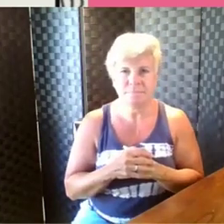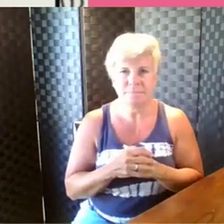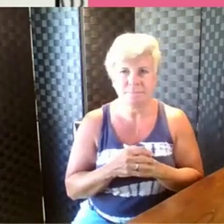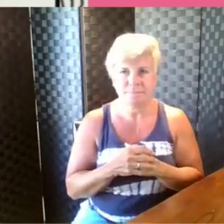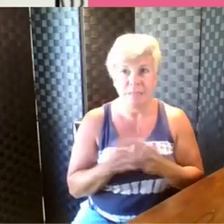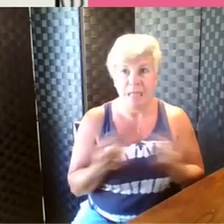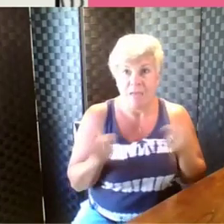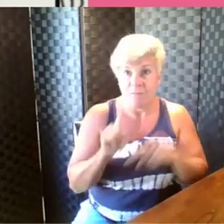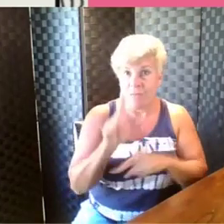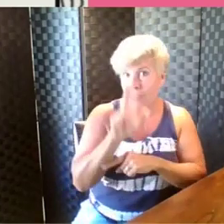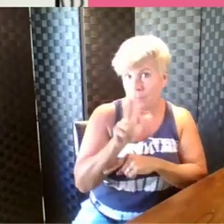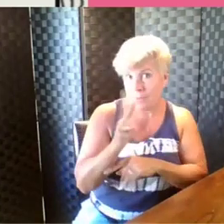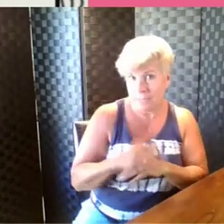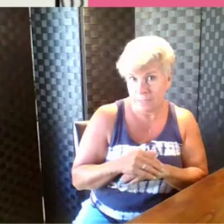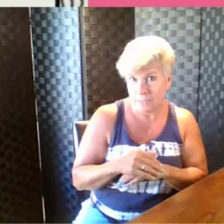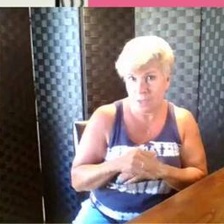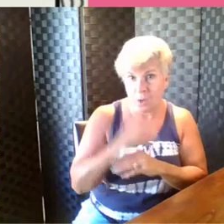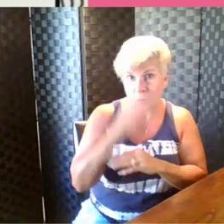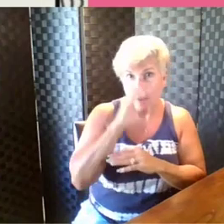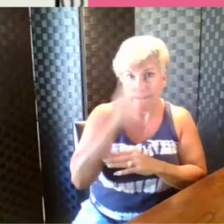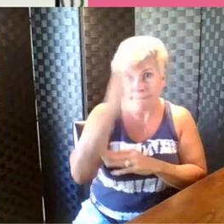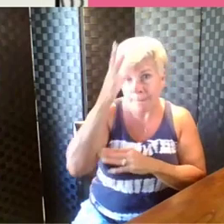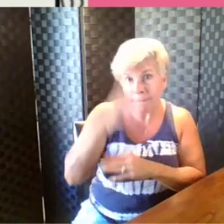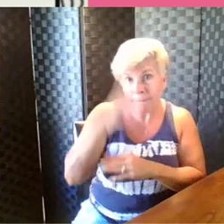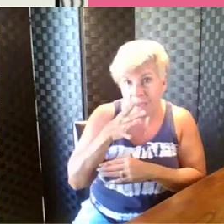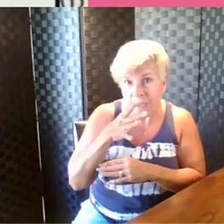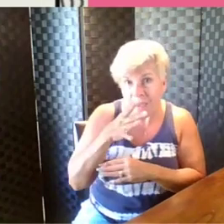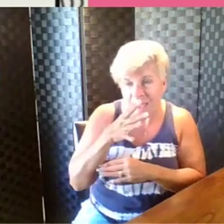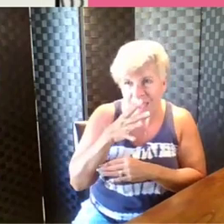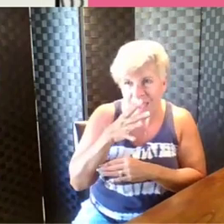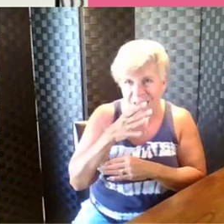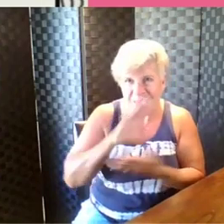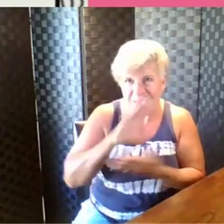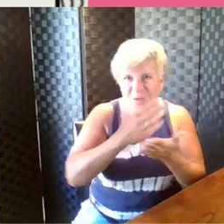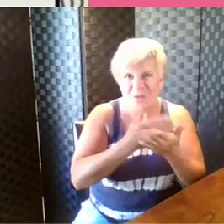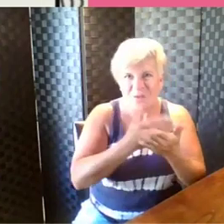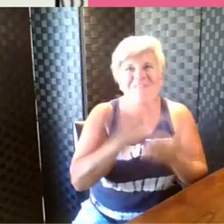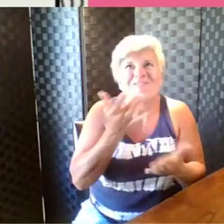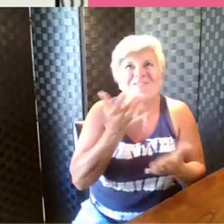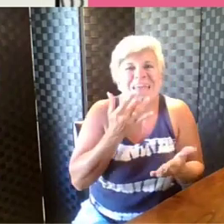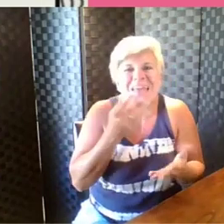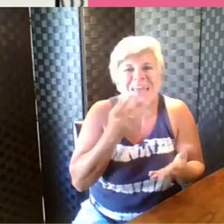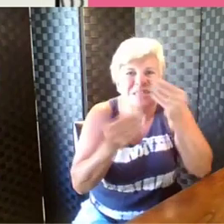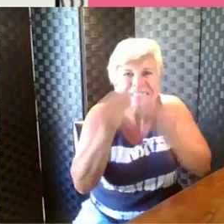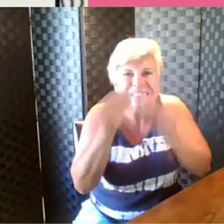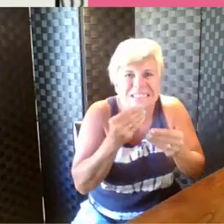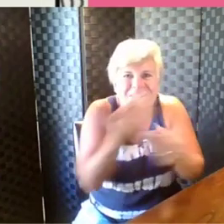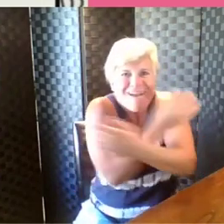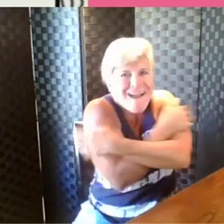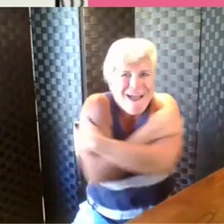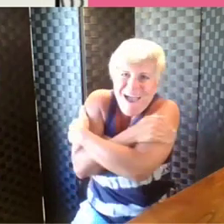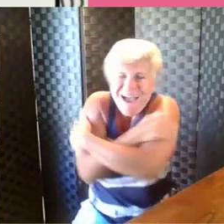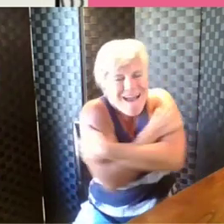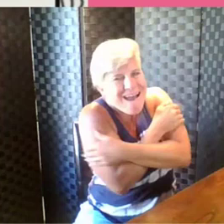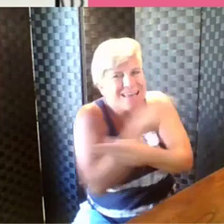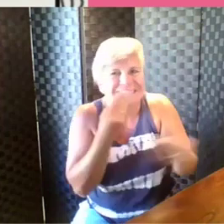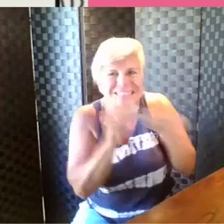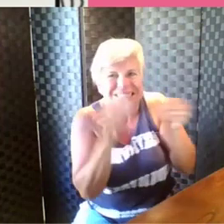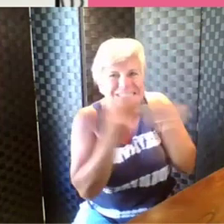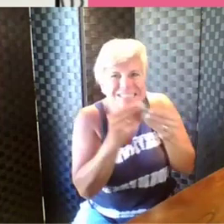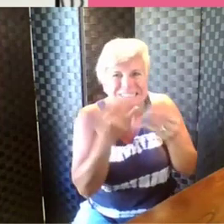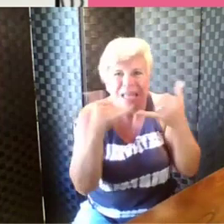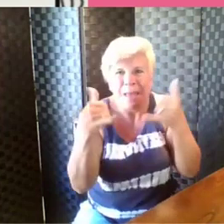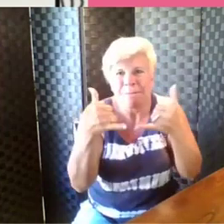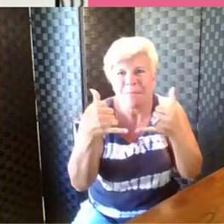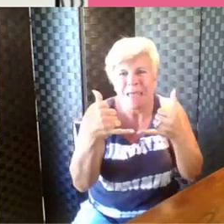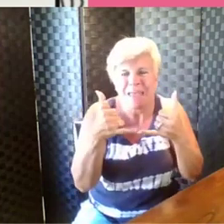The next event is that Chrysanthemum's parents make her favorite dinner and they give her hugs and kisses and they play